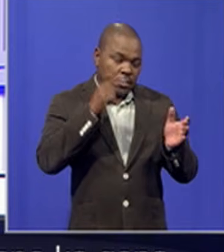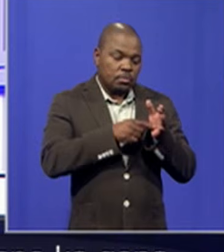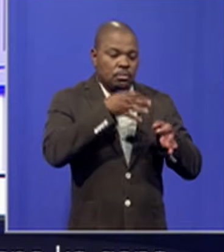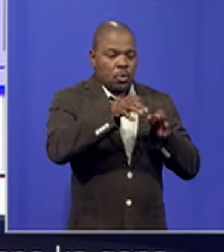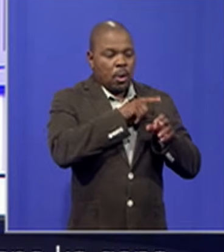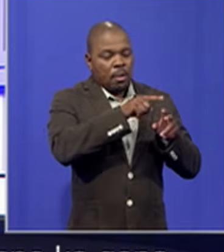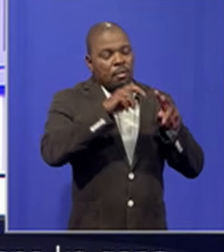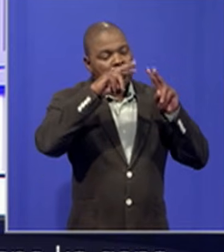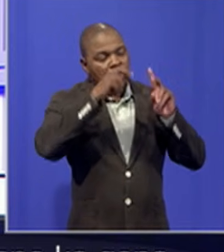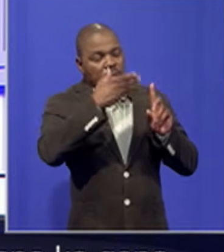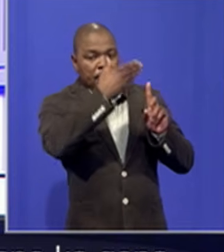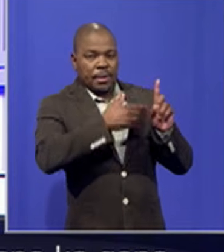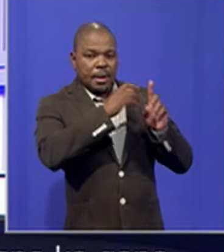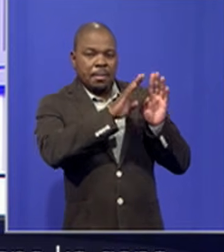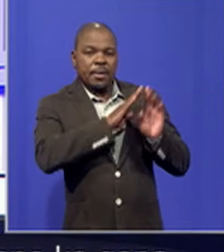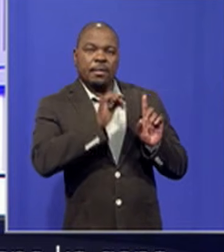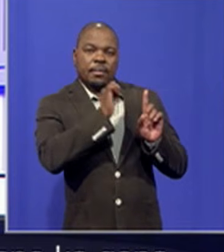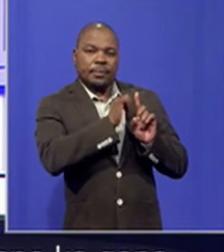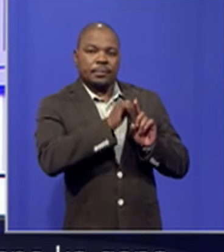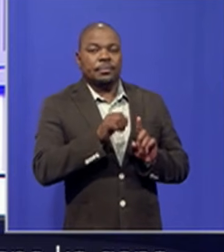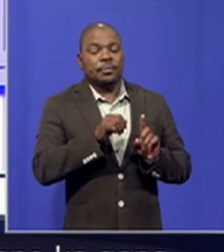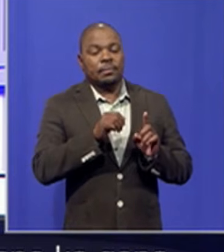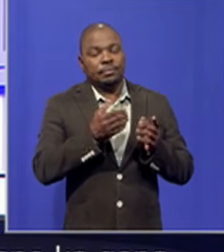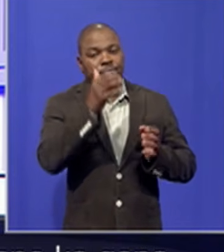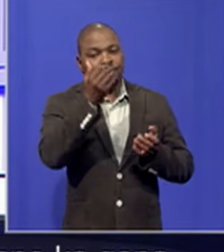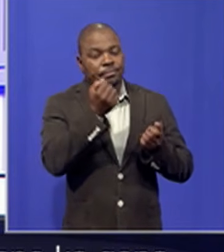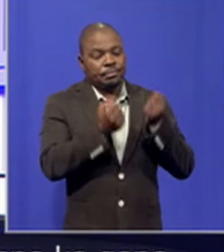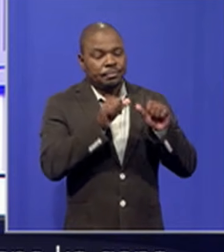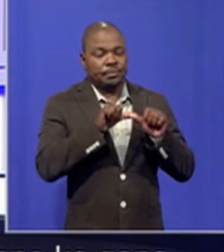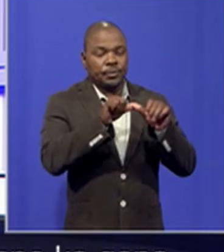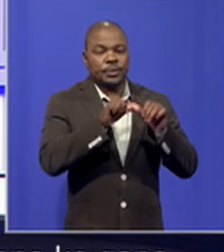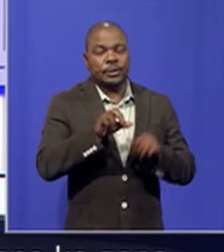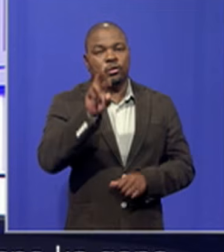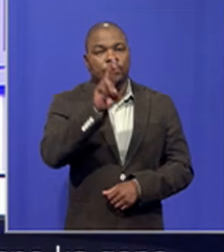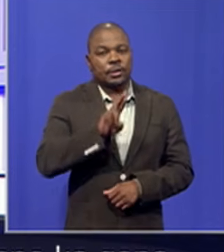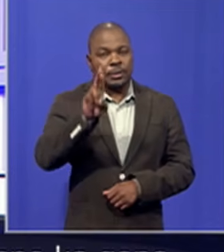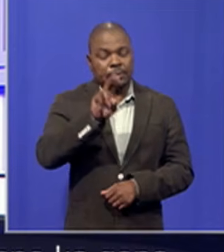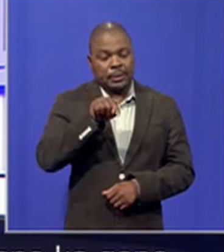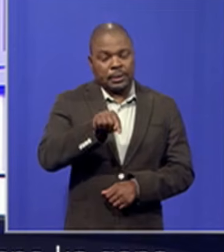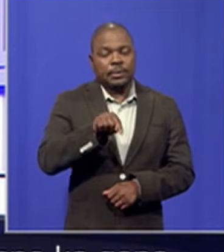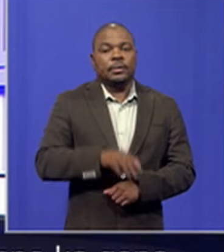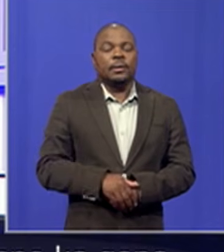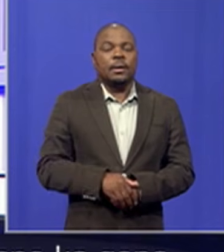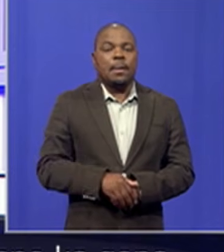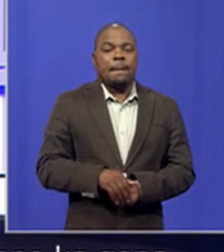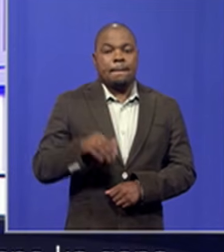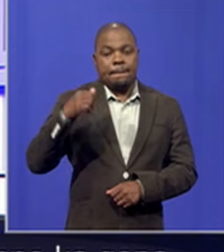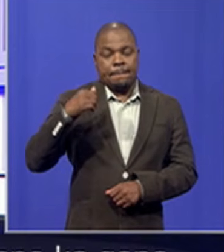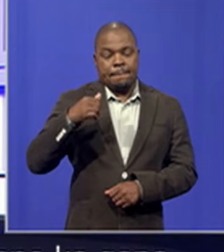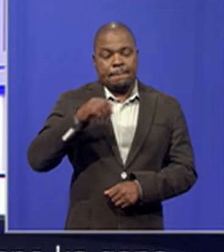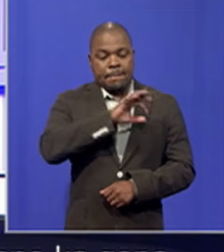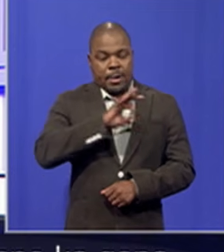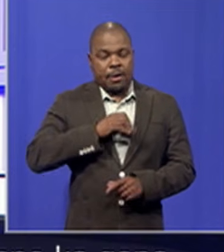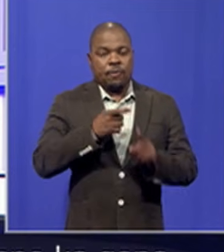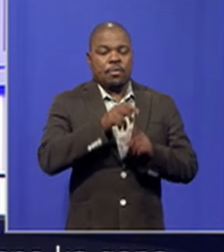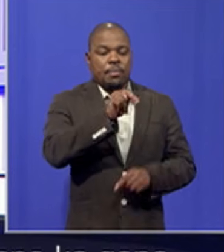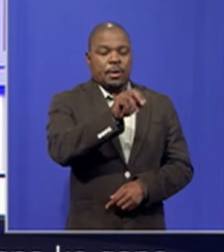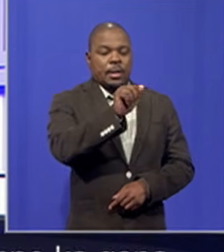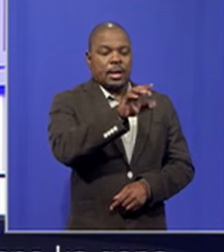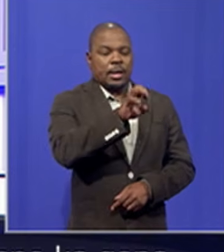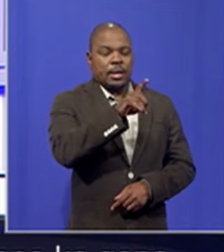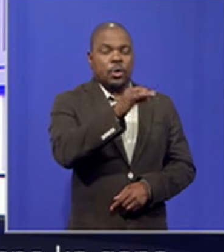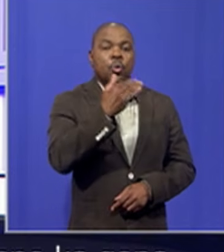ditatofatšo tša maitshwaro mabe kgatlhanong naye tšeo di swaretšego ka Sun City ka ntlenyana ga Rustenburg. Meyara wa masepala wa selegae wa Naledi Clifton